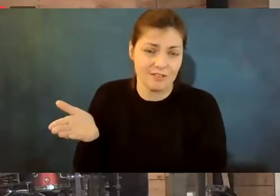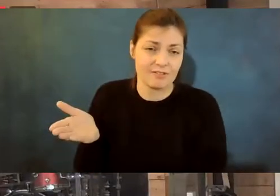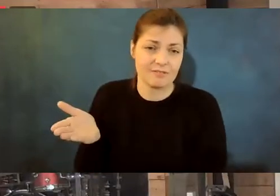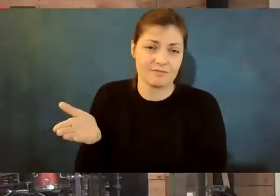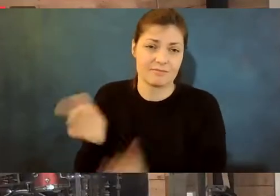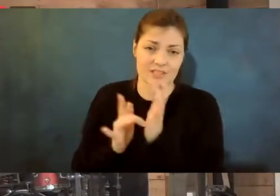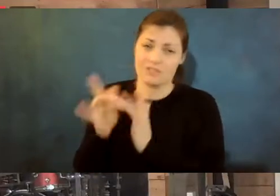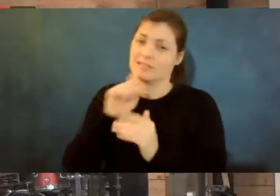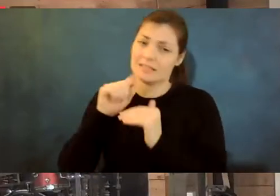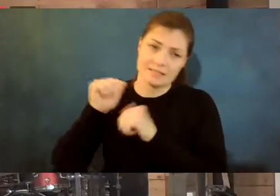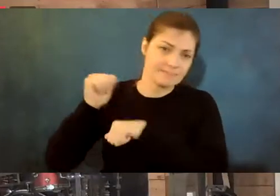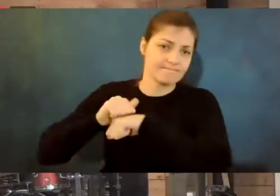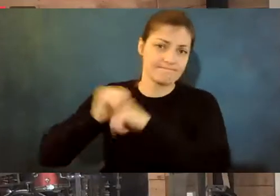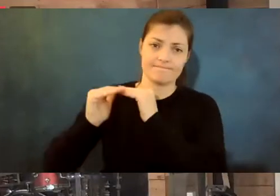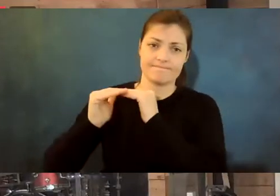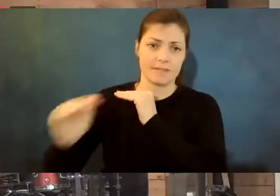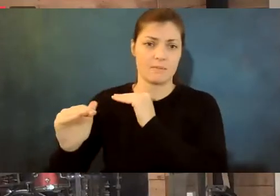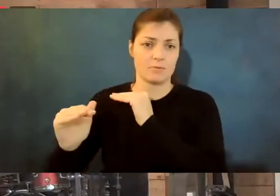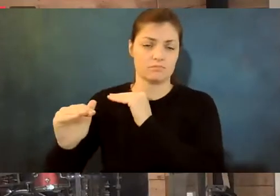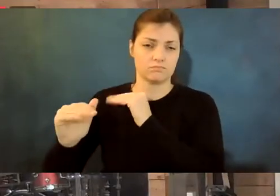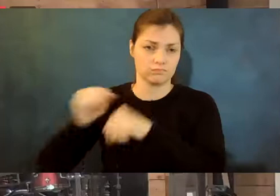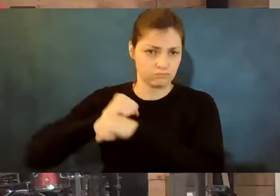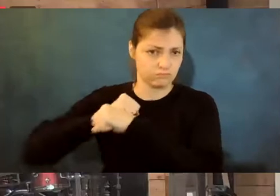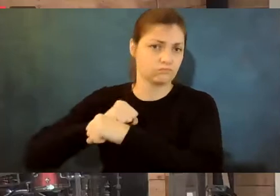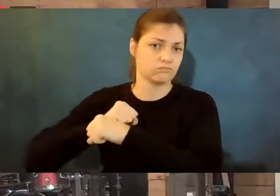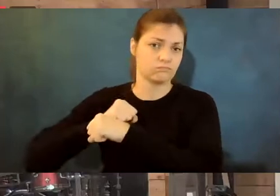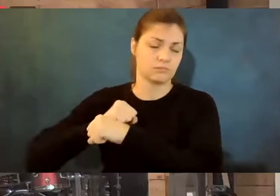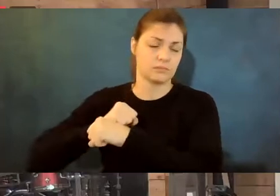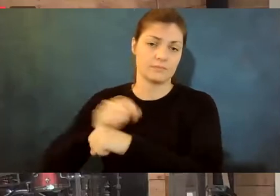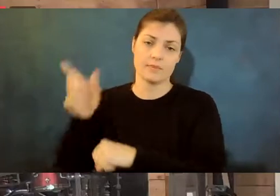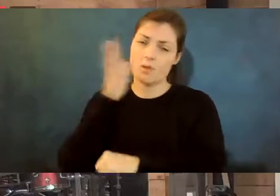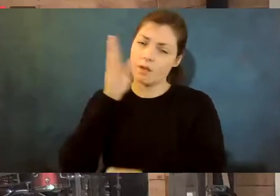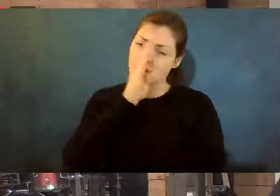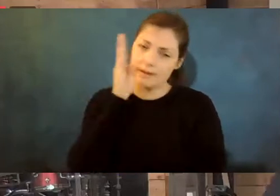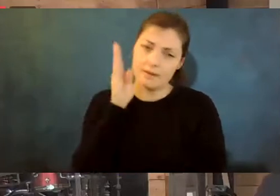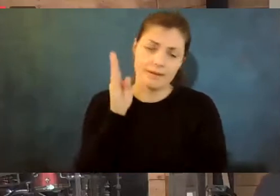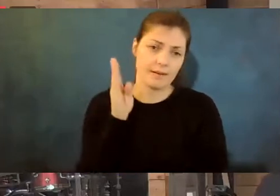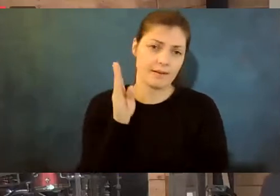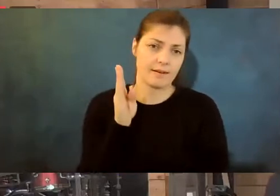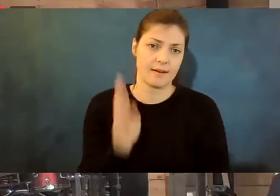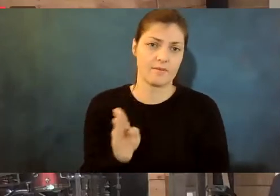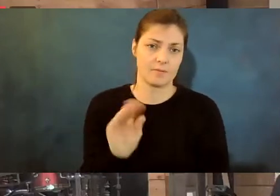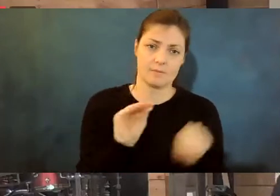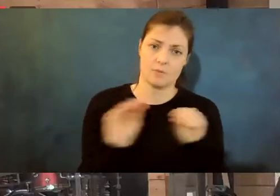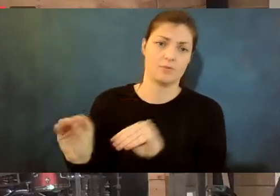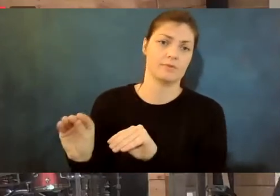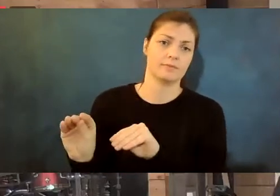And he's stable. And he's secure. And he will never be moved.